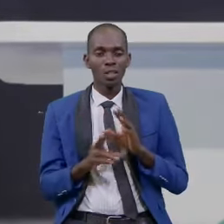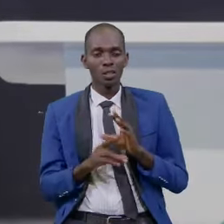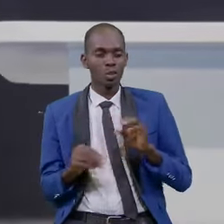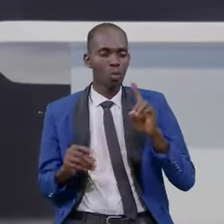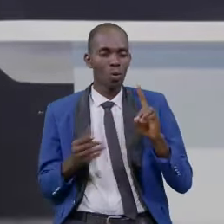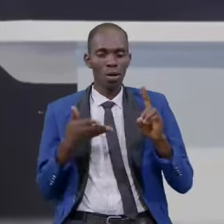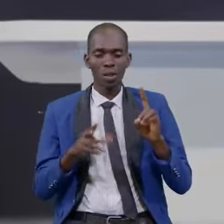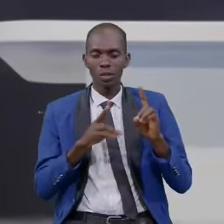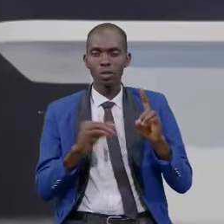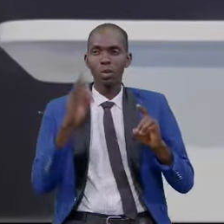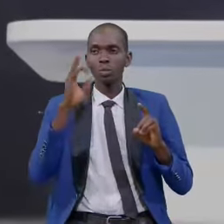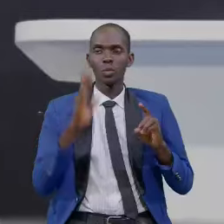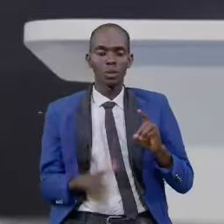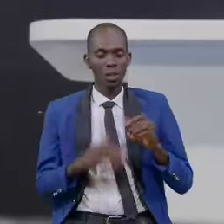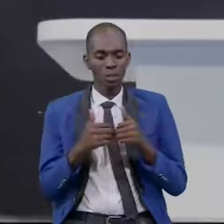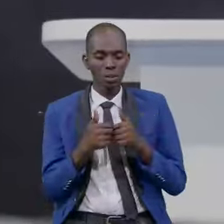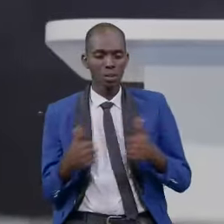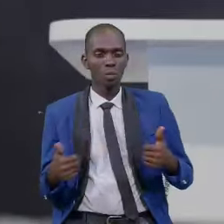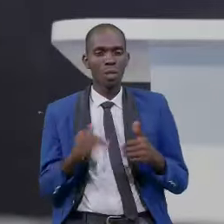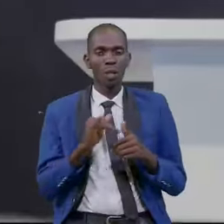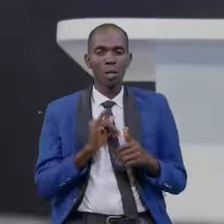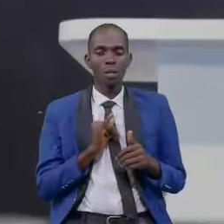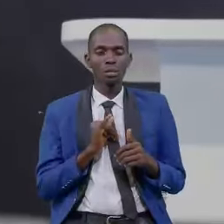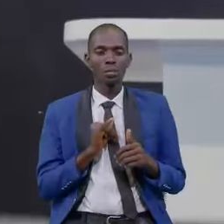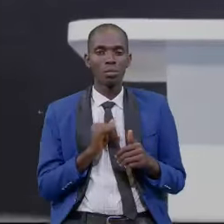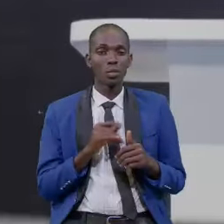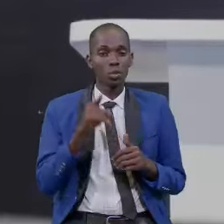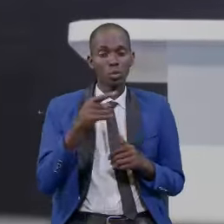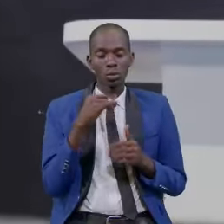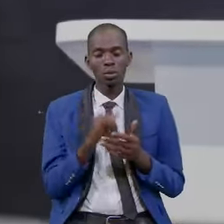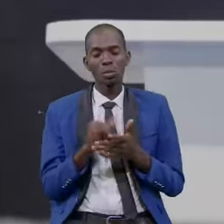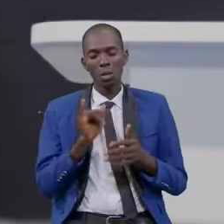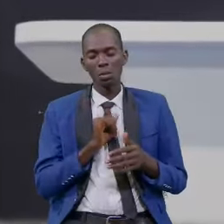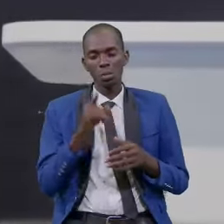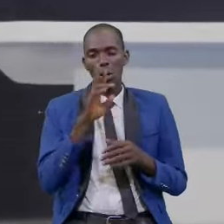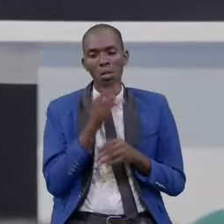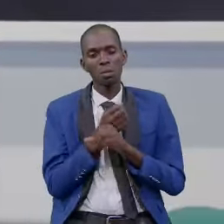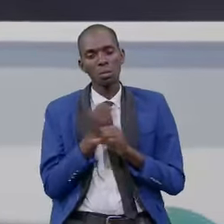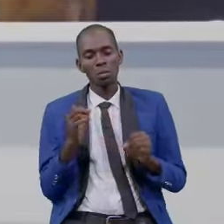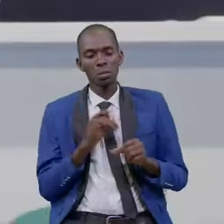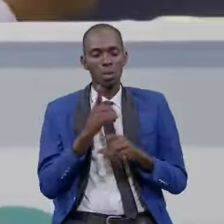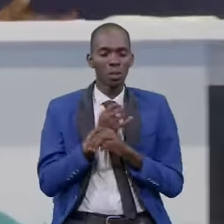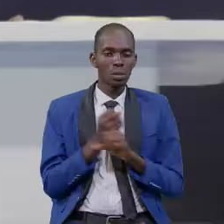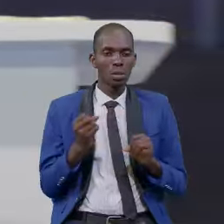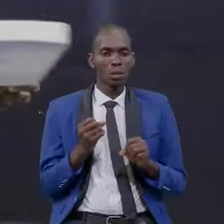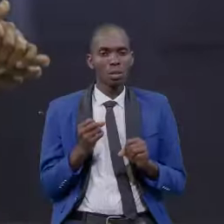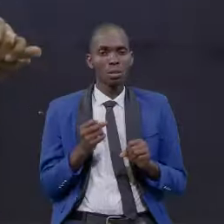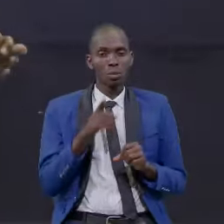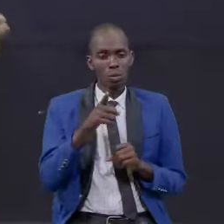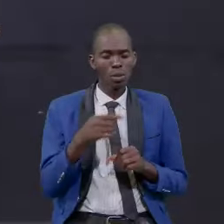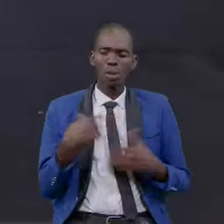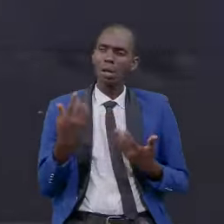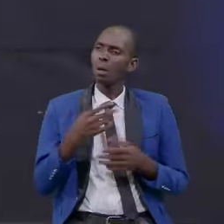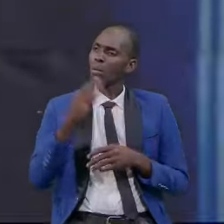preacher put asunder. The brother say, you are saved. But pastor, I'm still stealing, you are saved. I'm